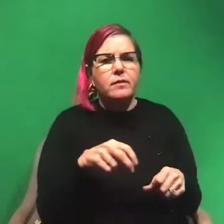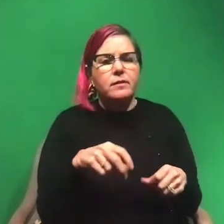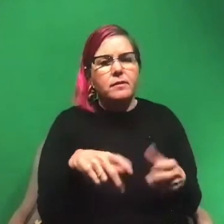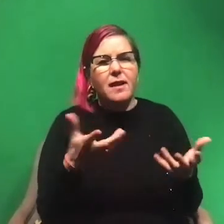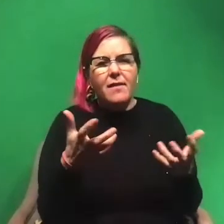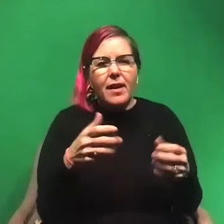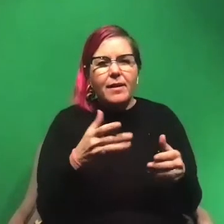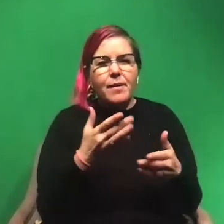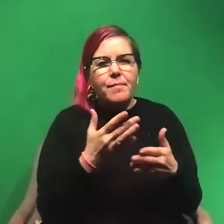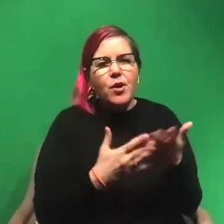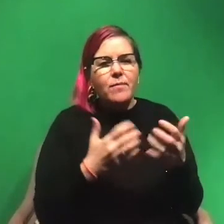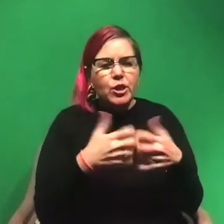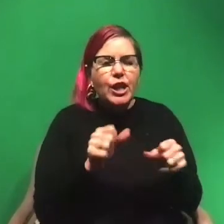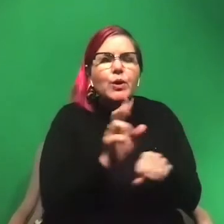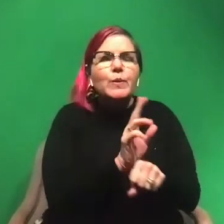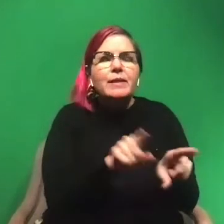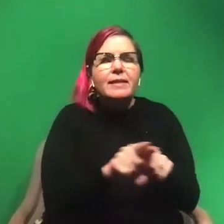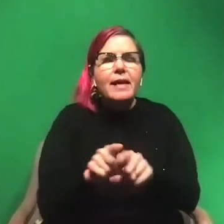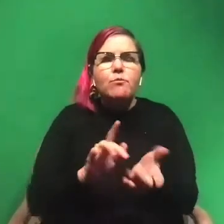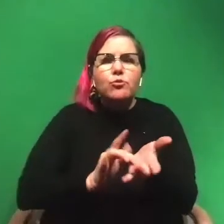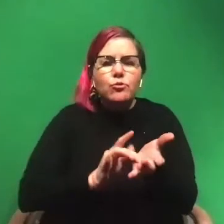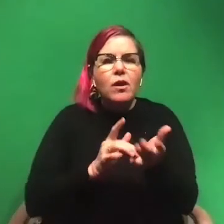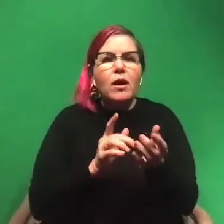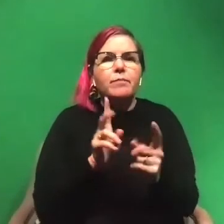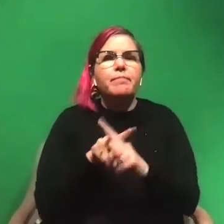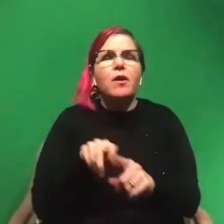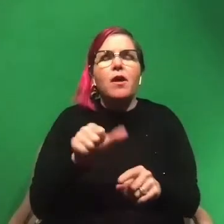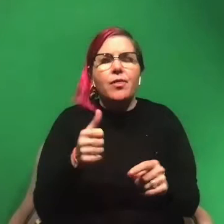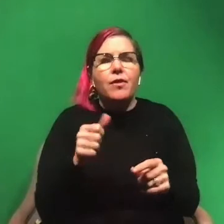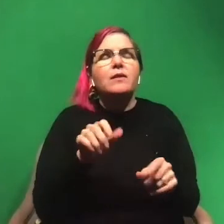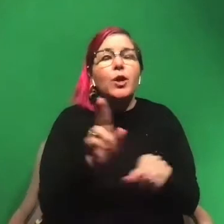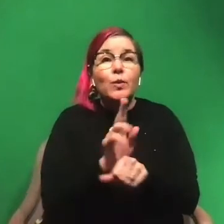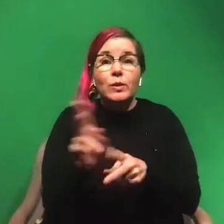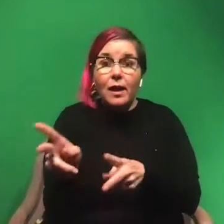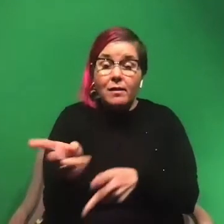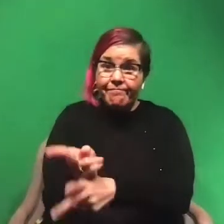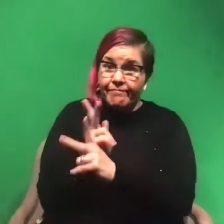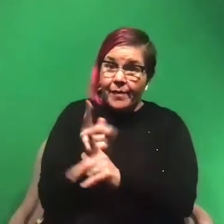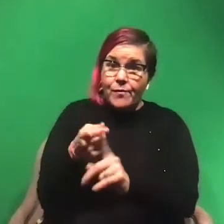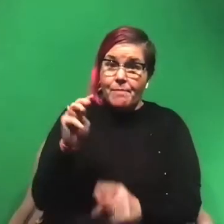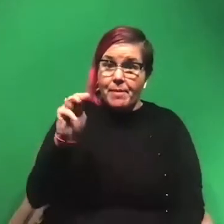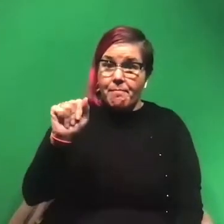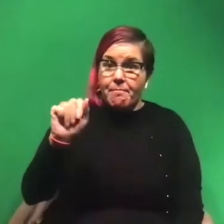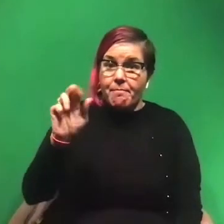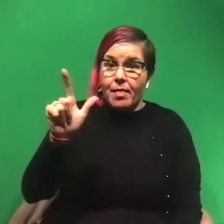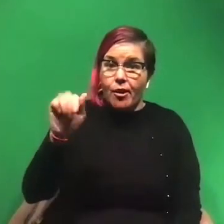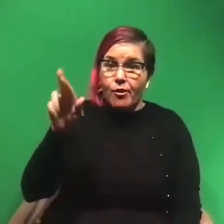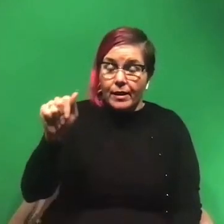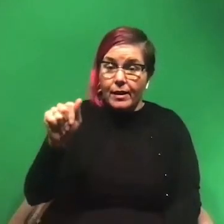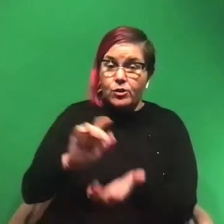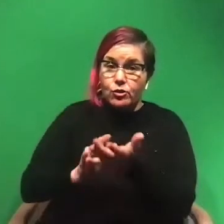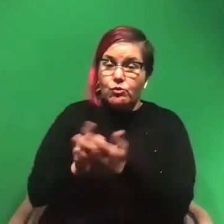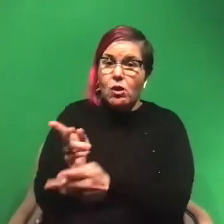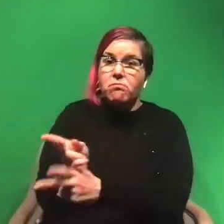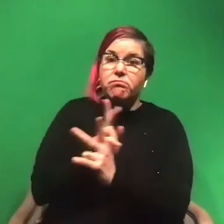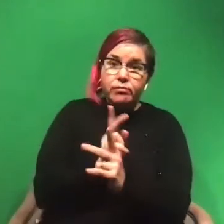that is the whole premise of why people were using hydroxychloroquine, because this virus uses a route that many other viruses use.